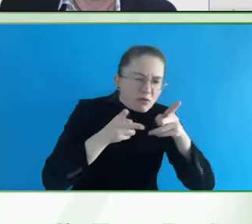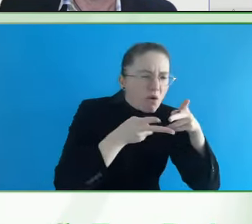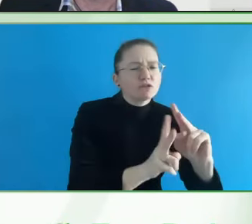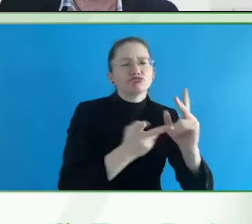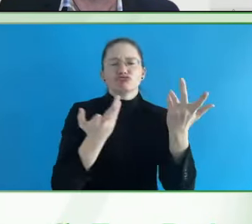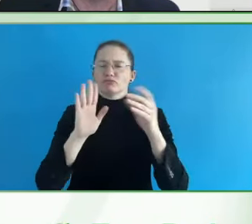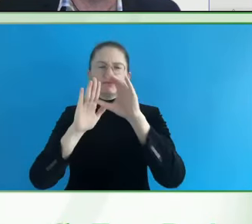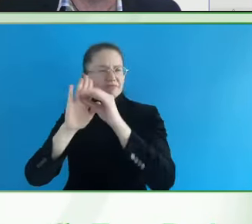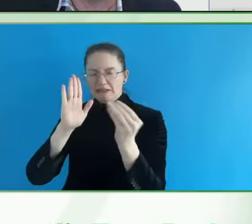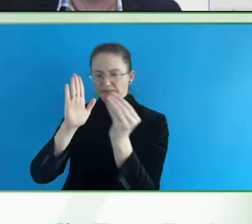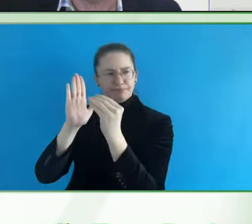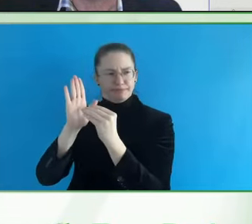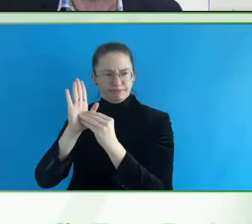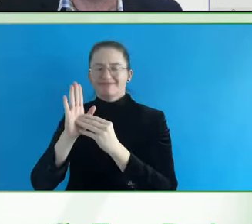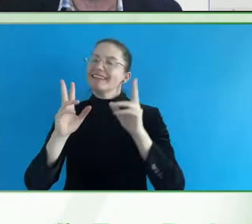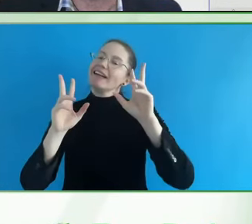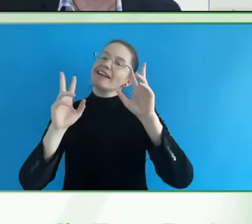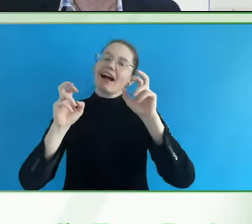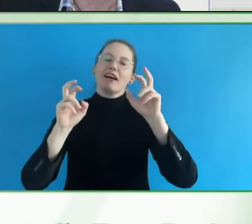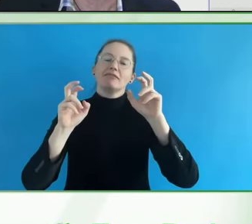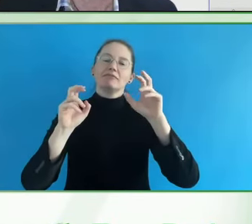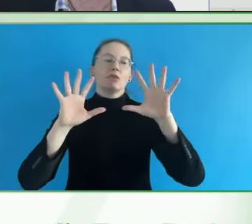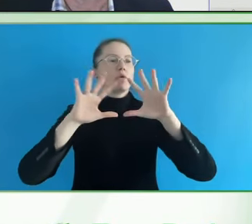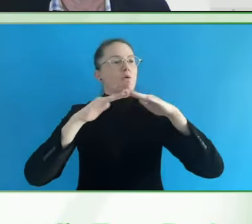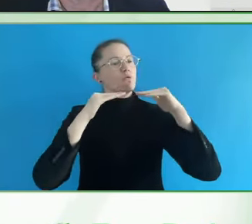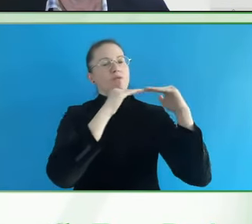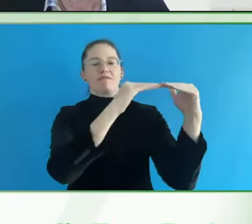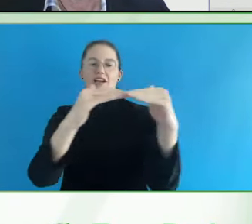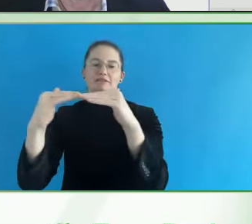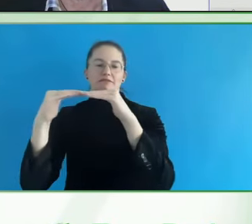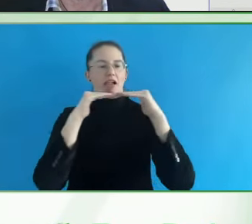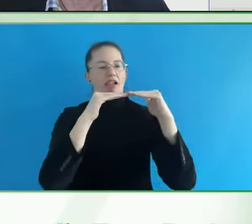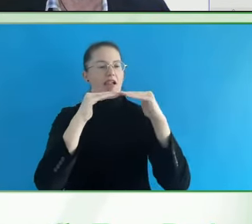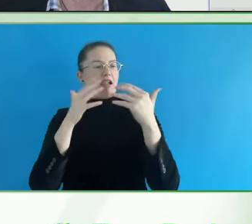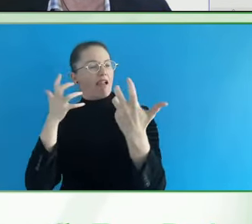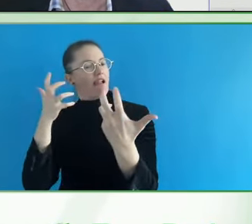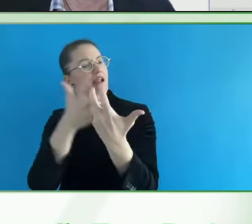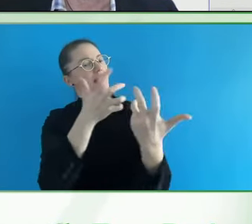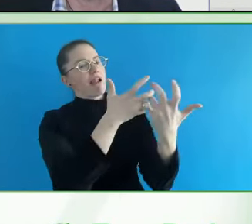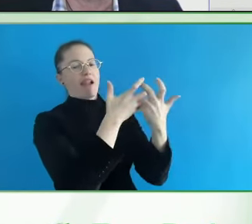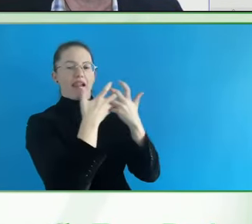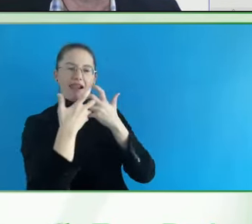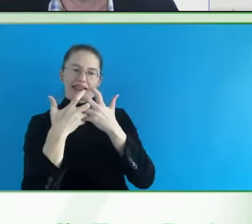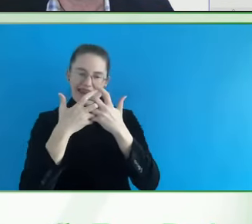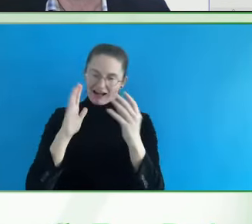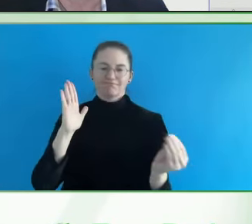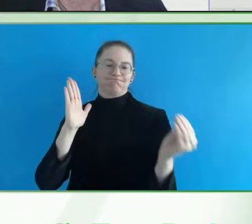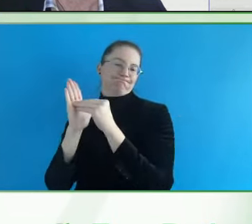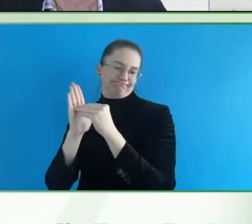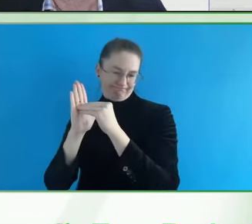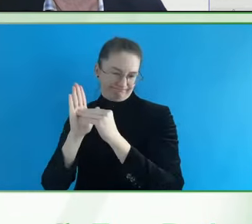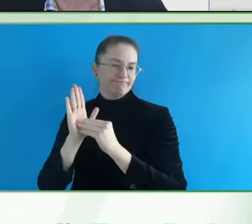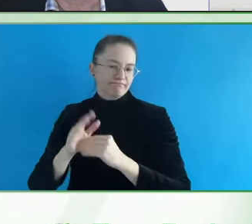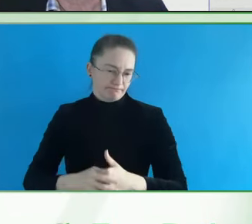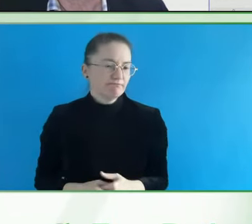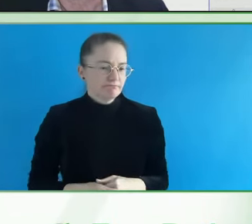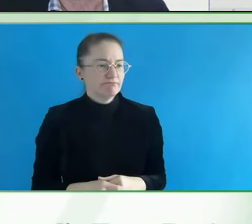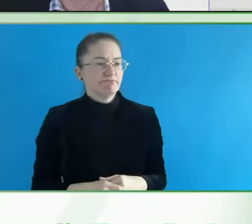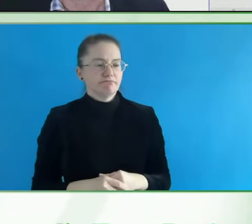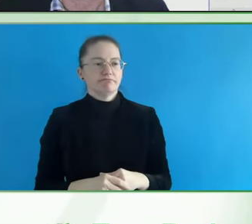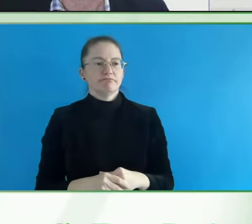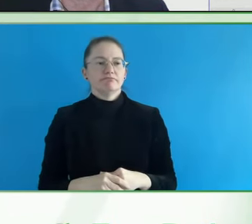learning. Next slide, please. And at the core of the new curriculum are